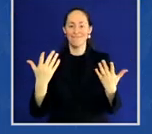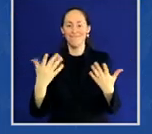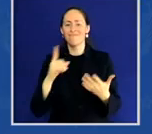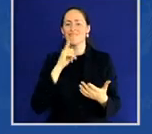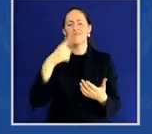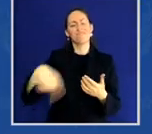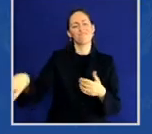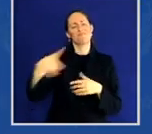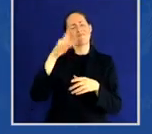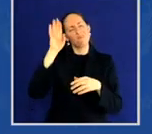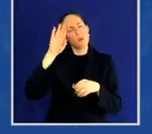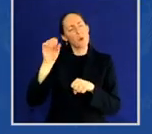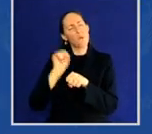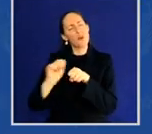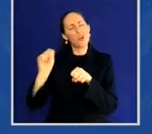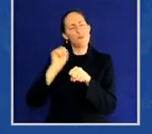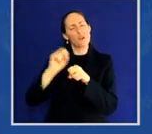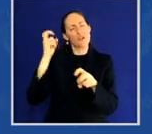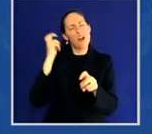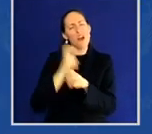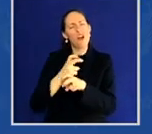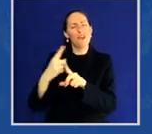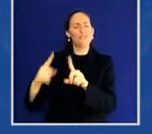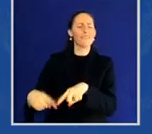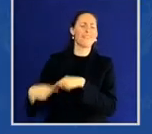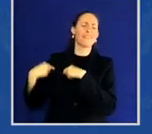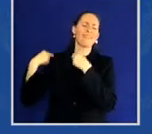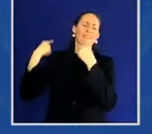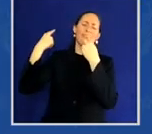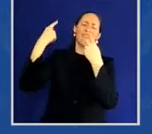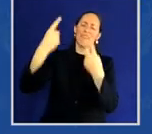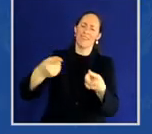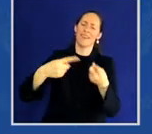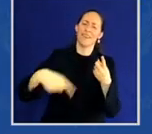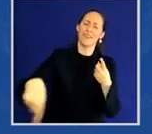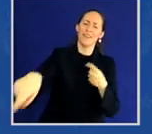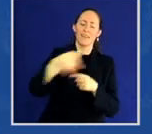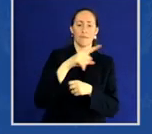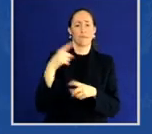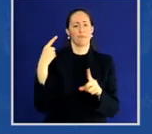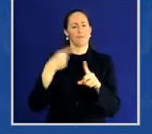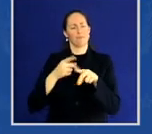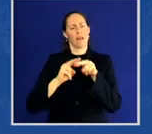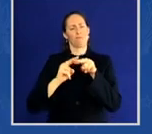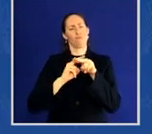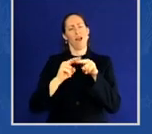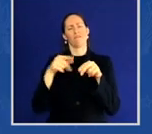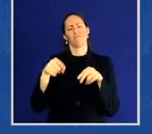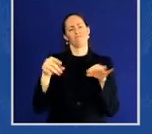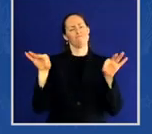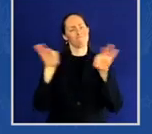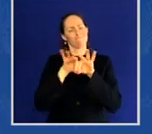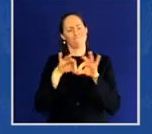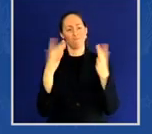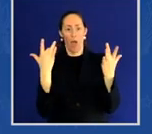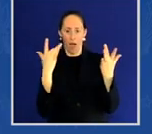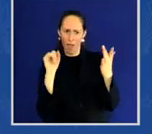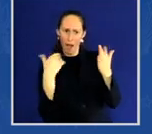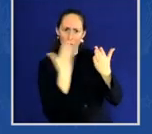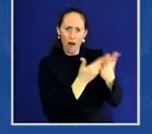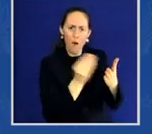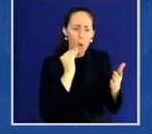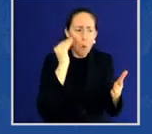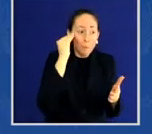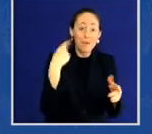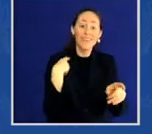They really, really, really do. And Amtrak wasn't just a way of getting home. It provided me, and I'm not joking, an entire